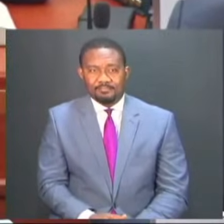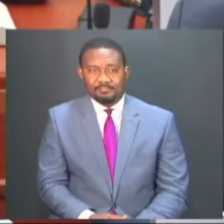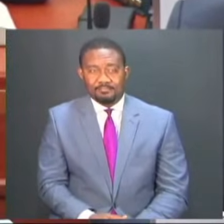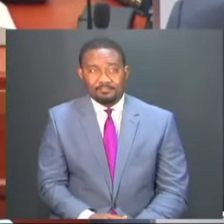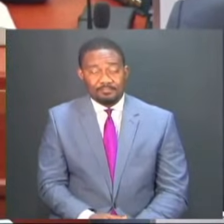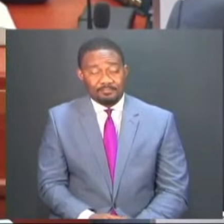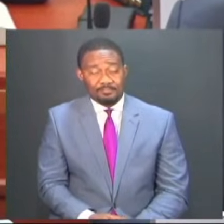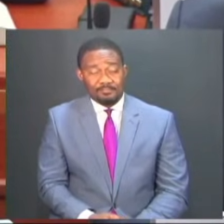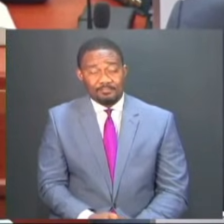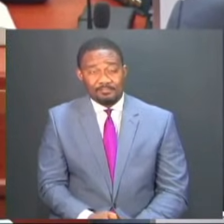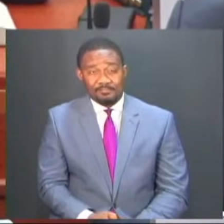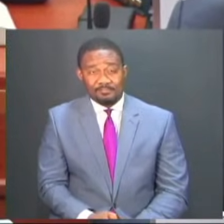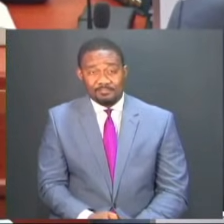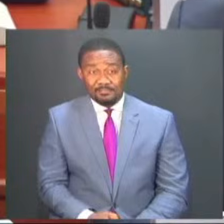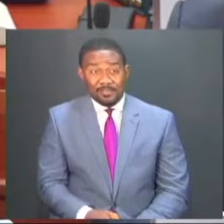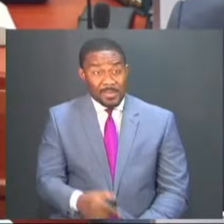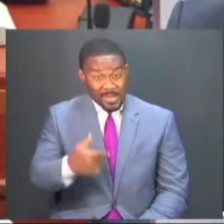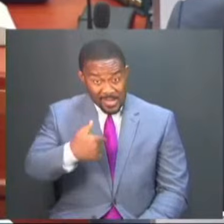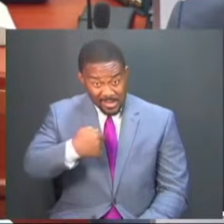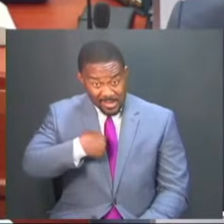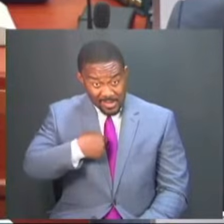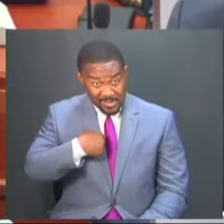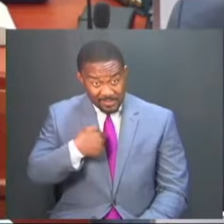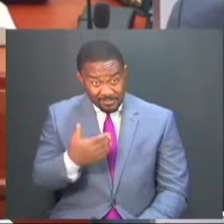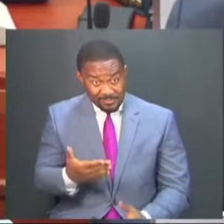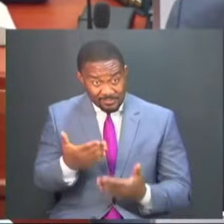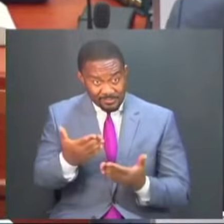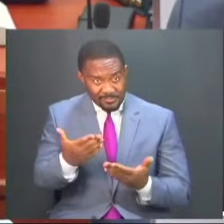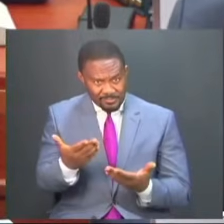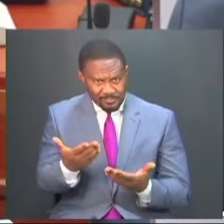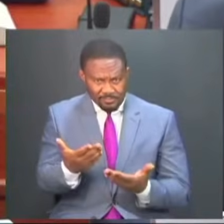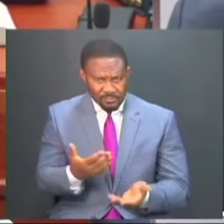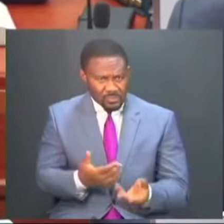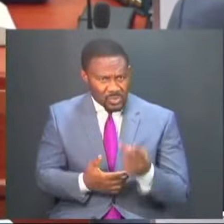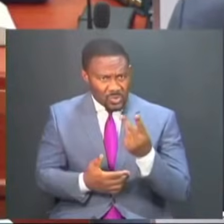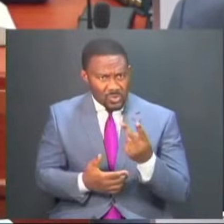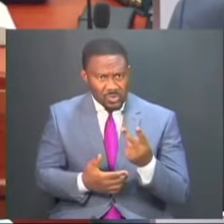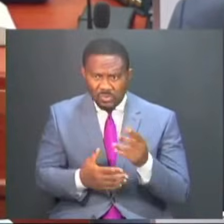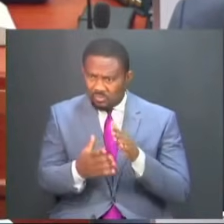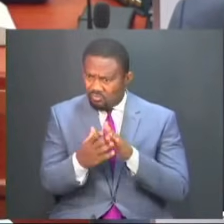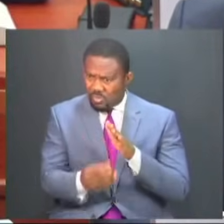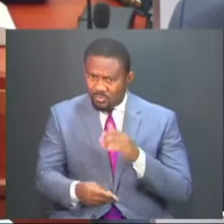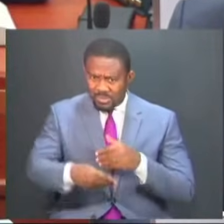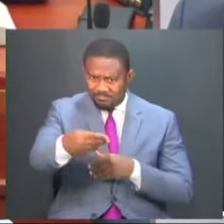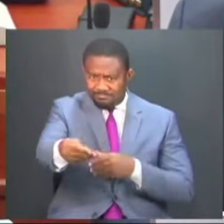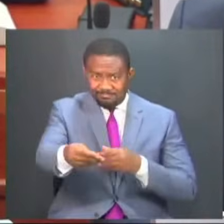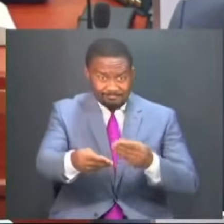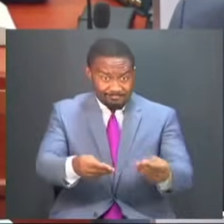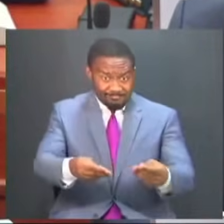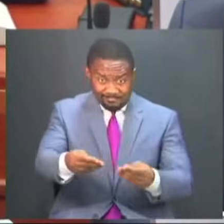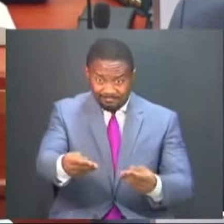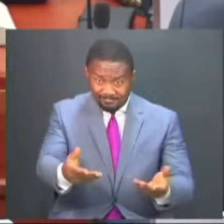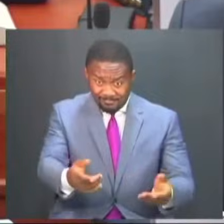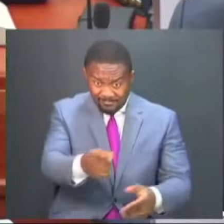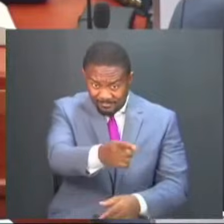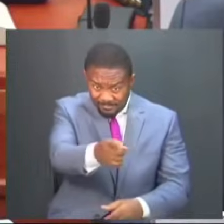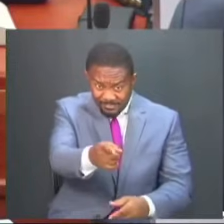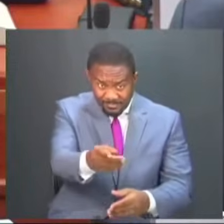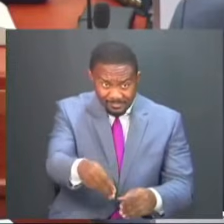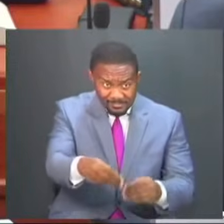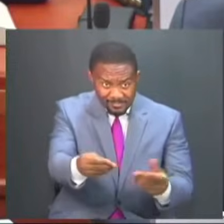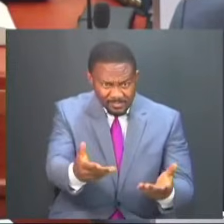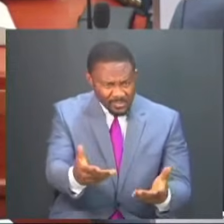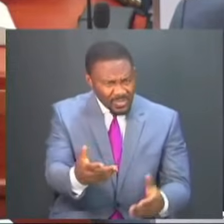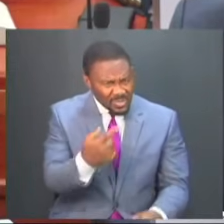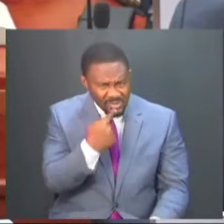Mr. Speaker, I personally presented 2 copies to the leadership of the minority side. I gave you a copy, and you still don't have a